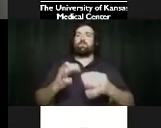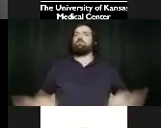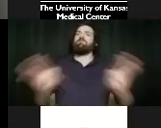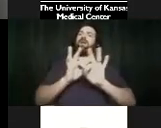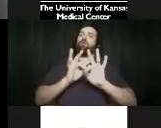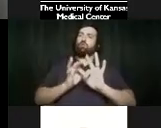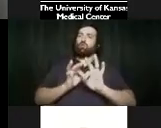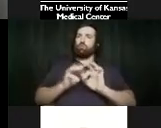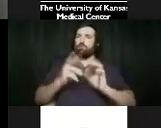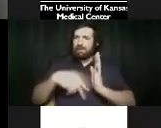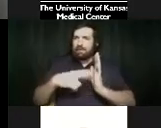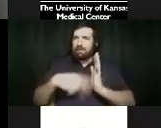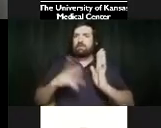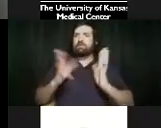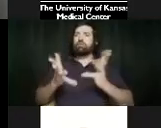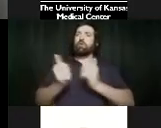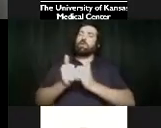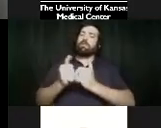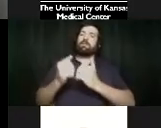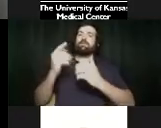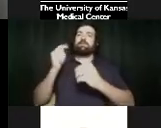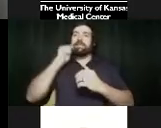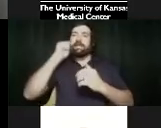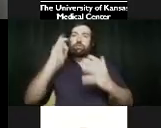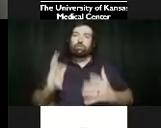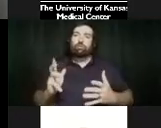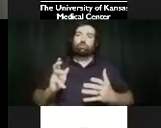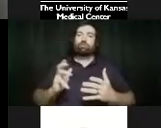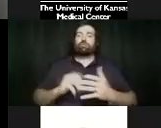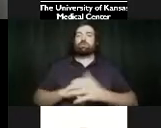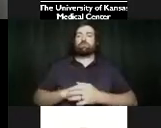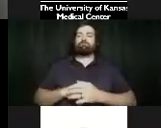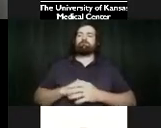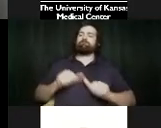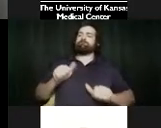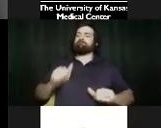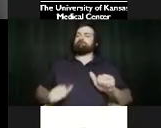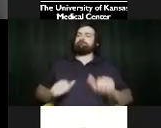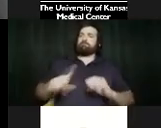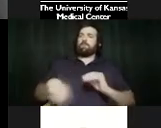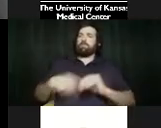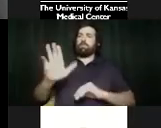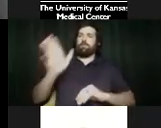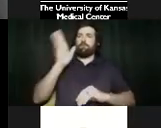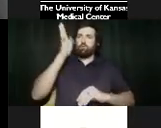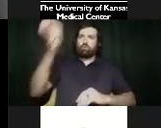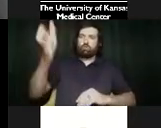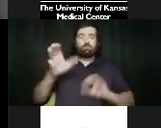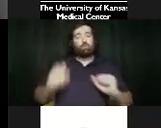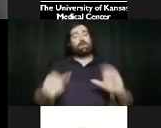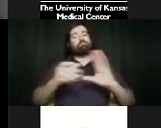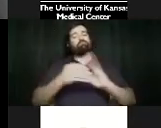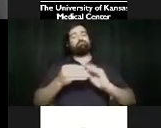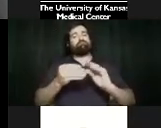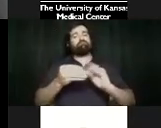You're talking with a teenager in a clinic setting who is uncertain about their future. And so you can say a word of encouragement